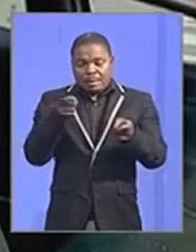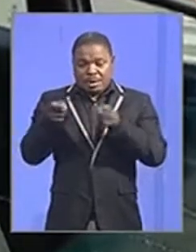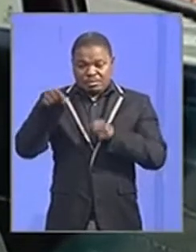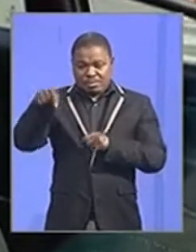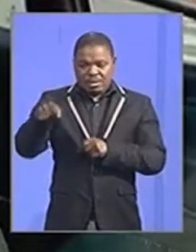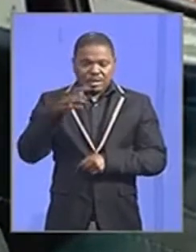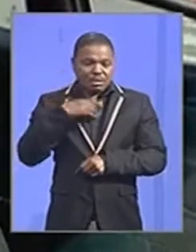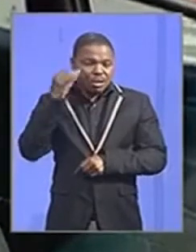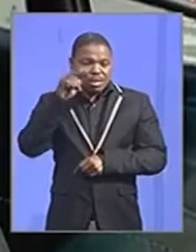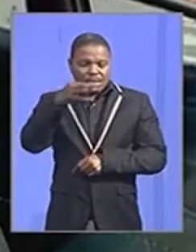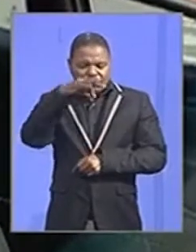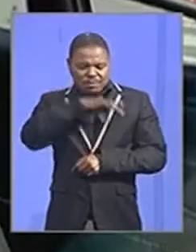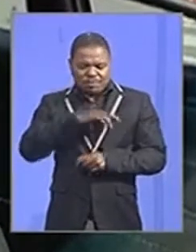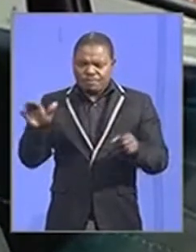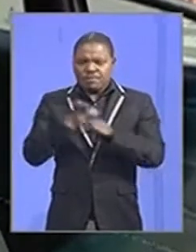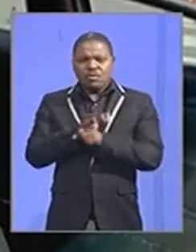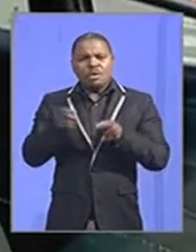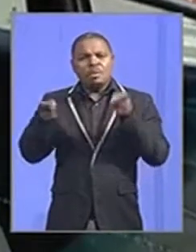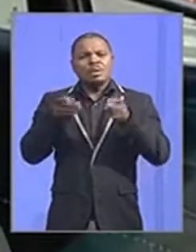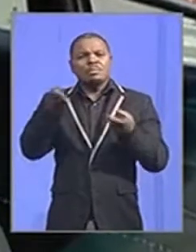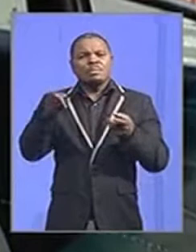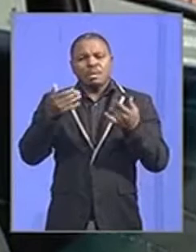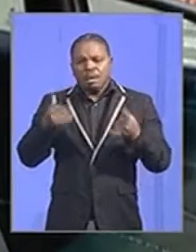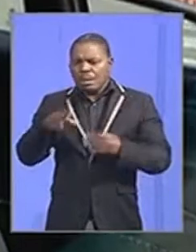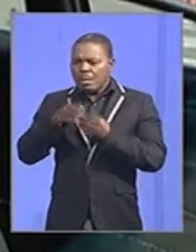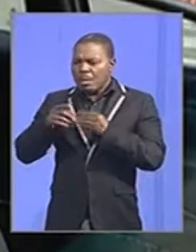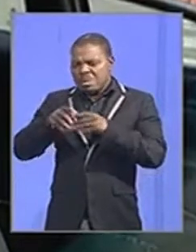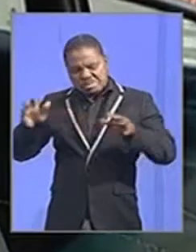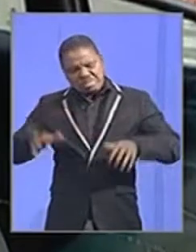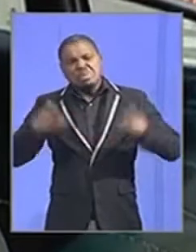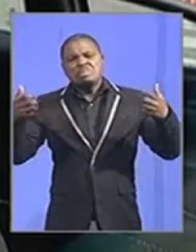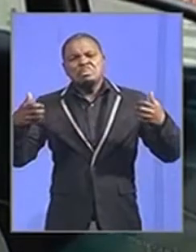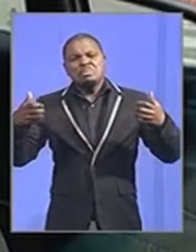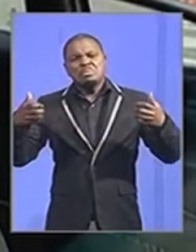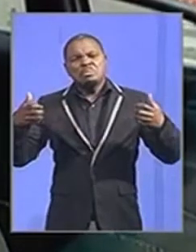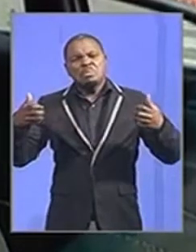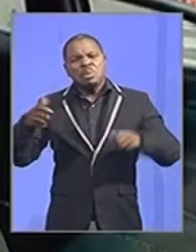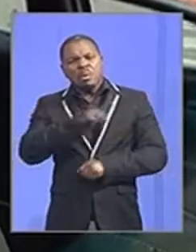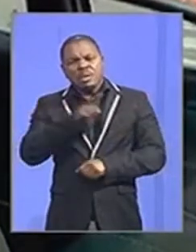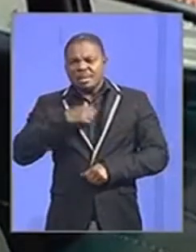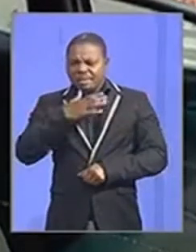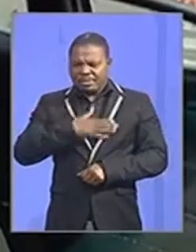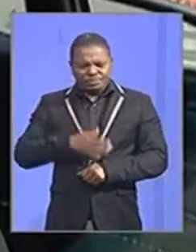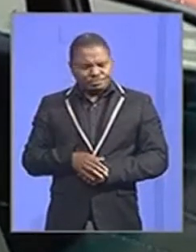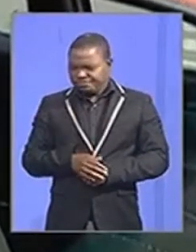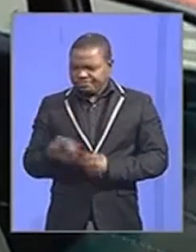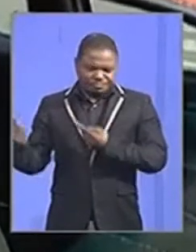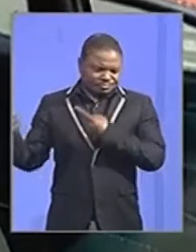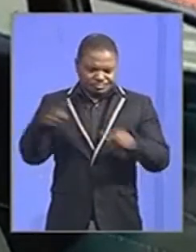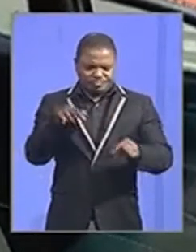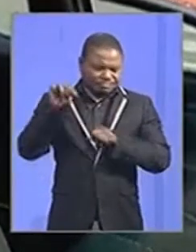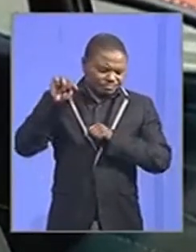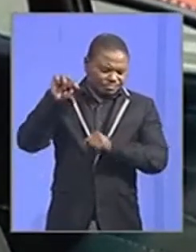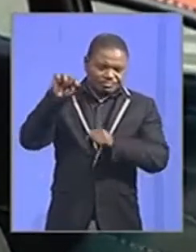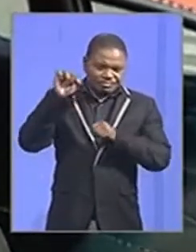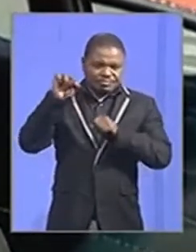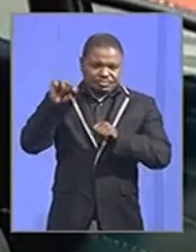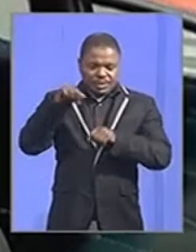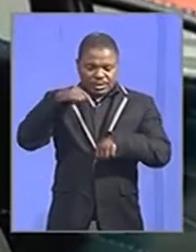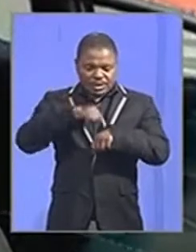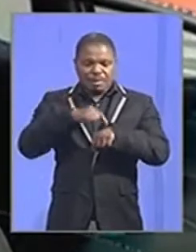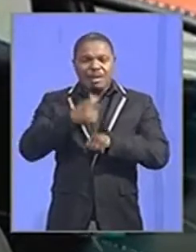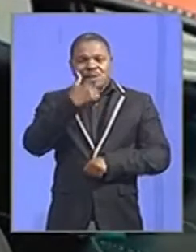their salaries in full. This has angered our members to the point where they felt that they needed to demonstrate and picket during their